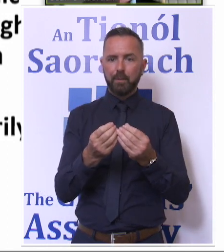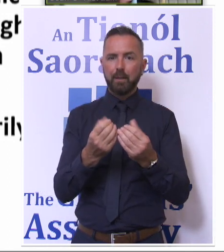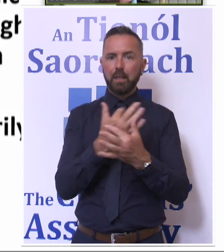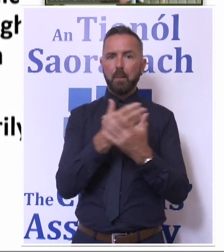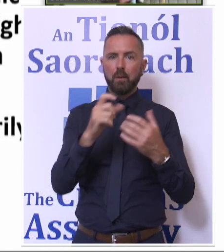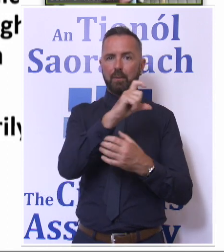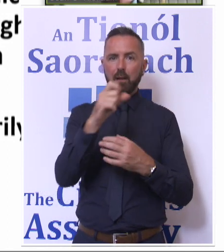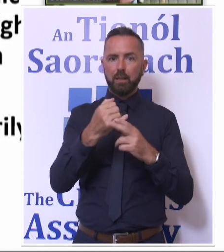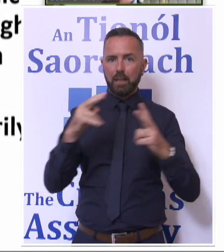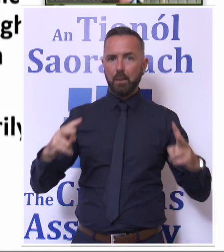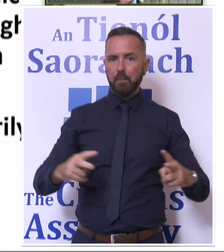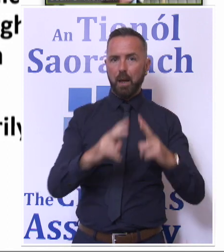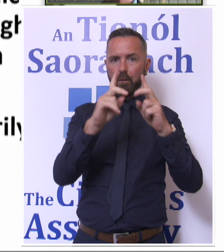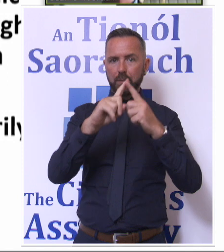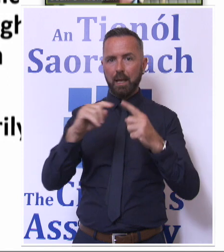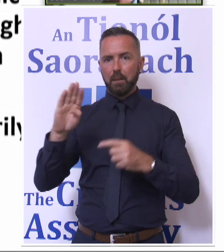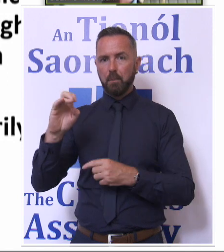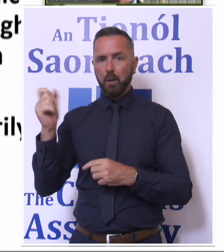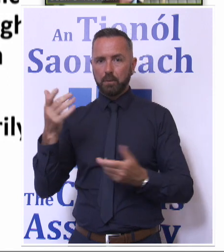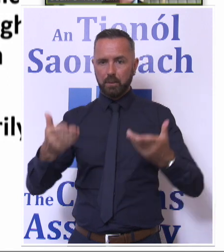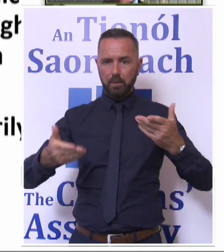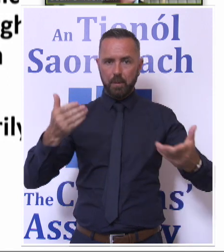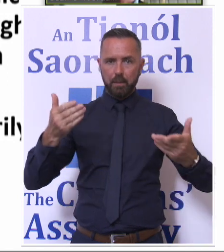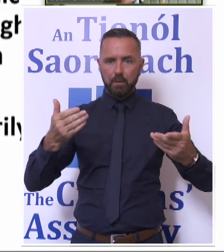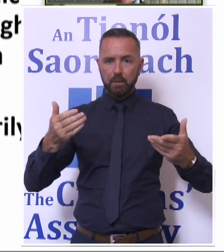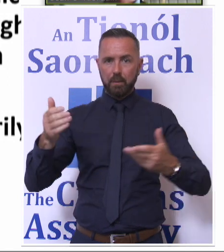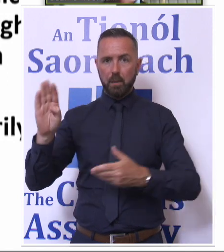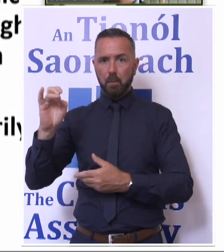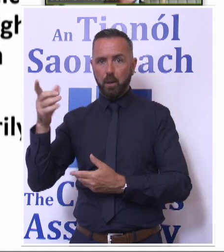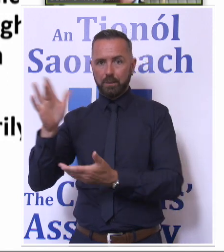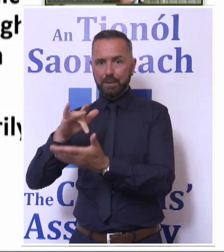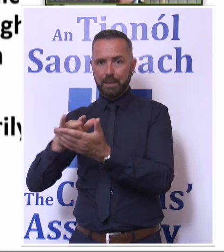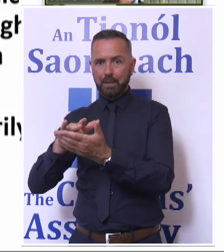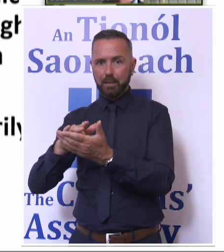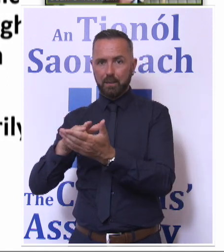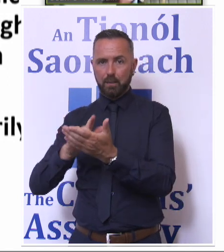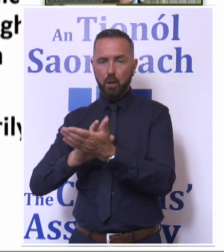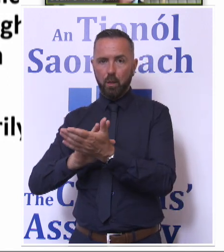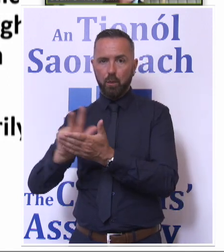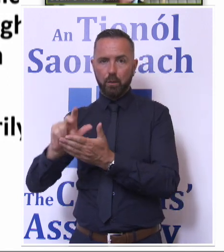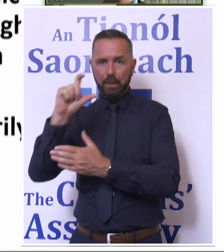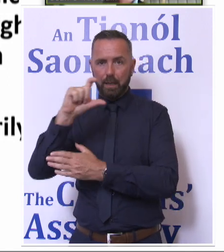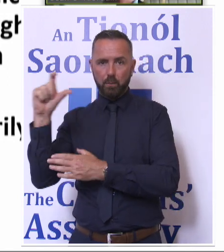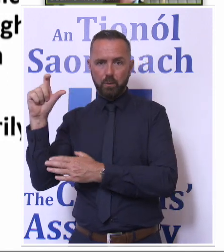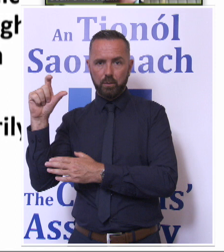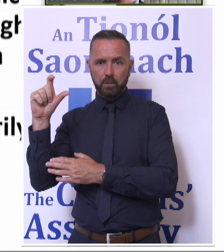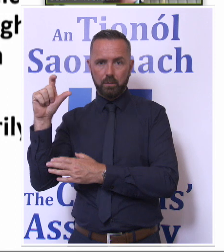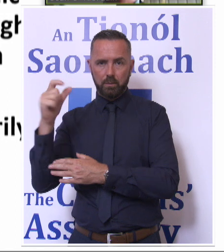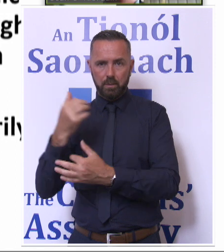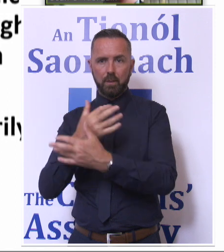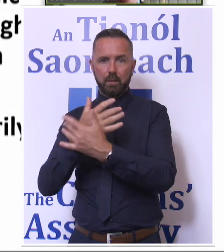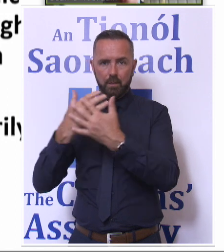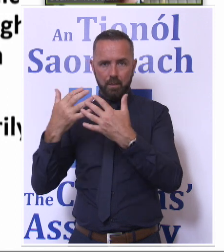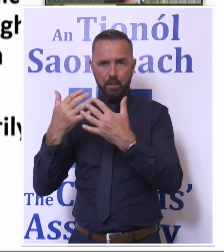councillors in Boston as a city. So Boston City has 13 councillors, but they do take on very,